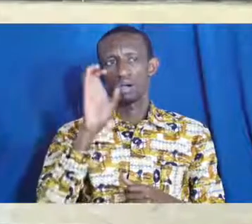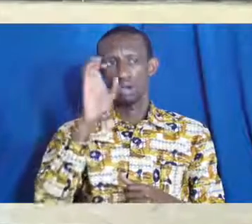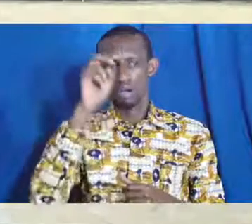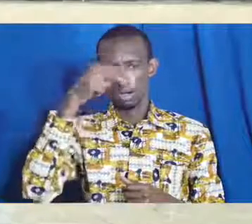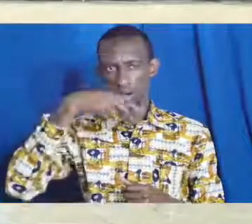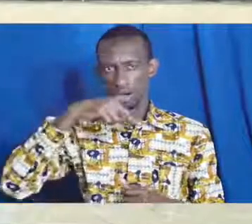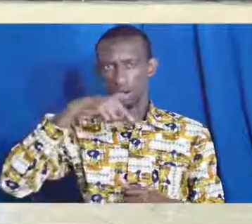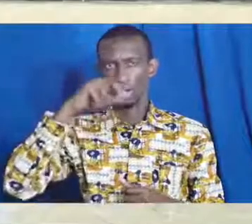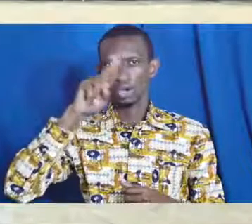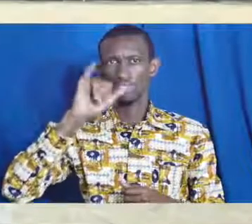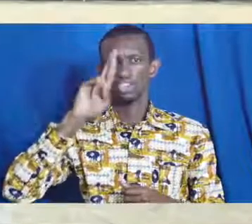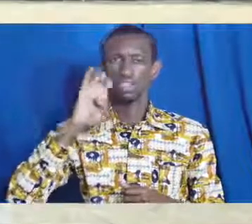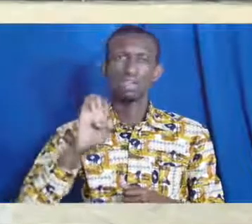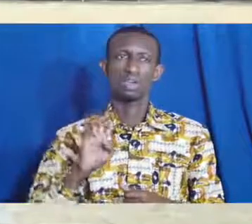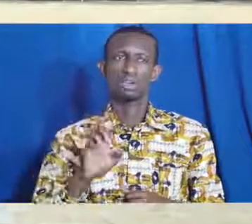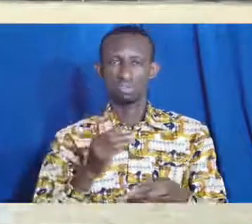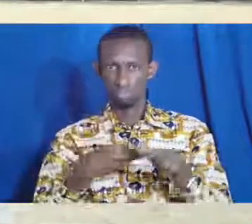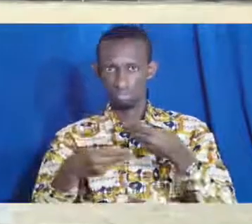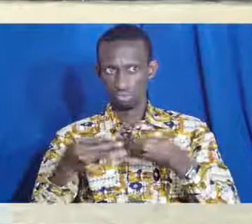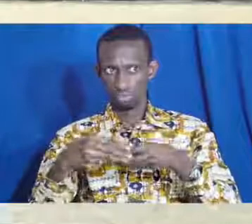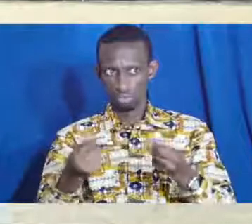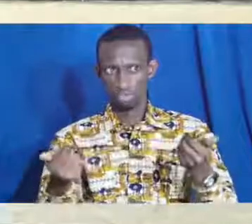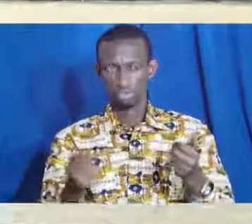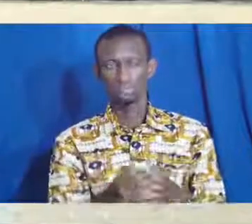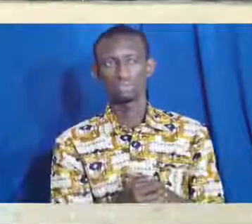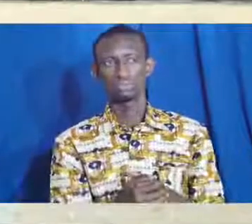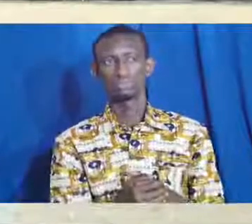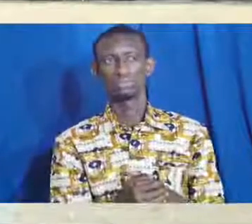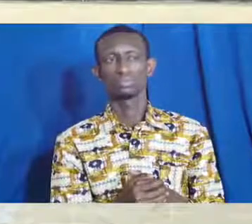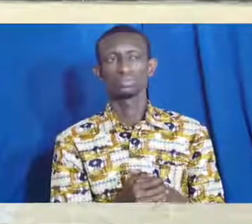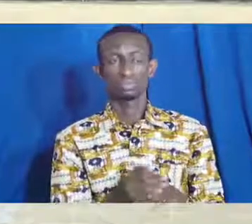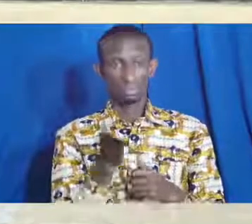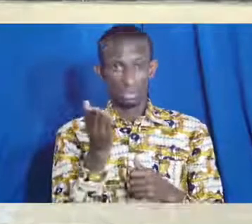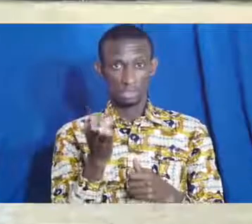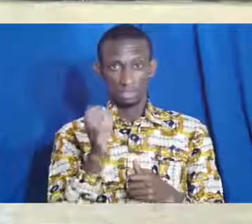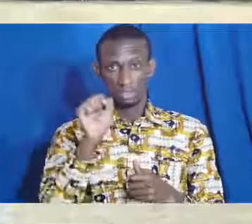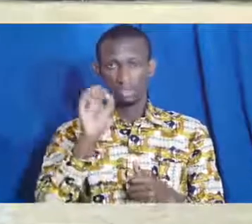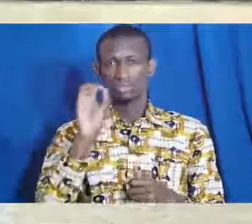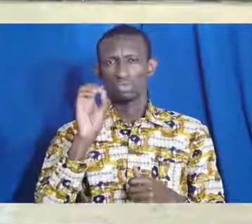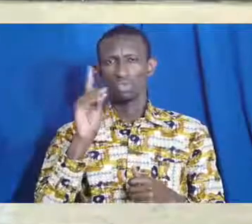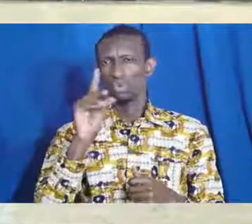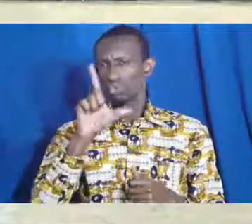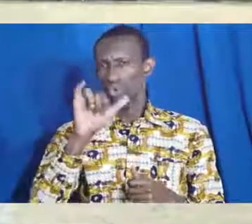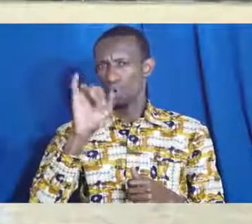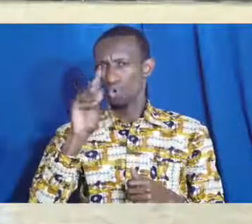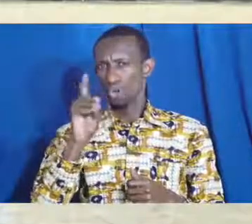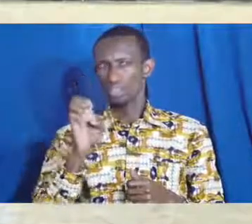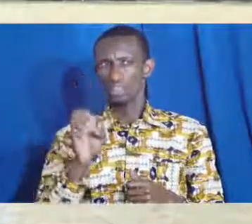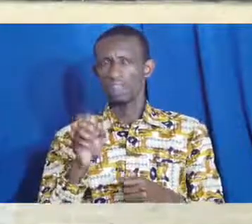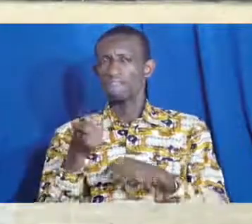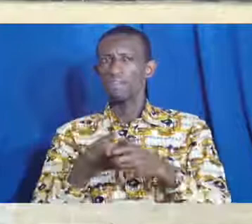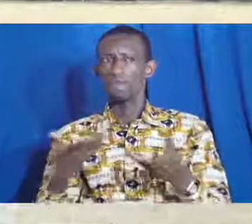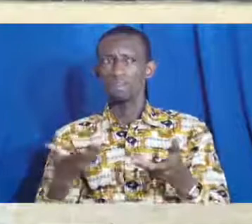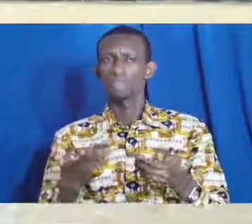solid and another aqueous solution. So a solid is formed from two aqueous solutions,